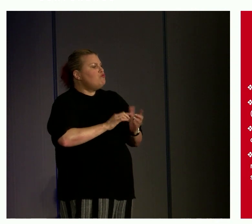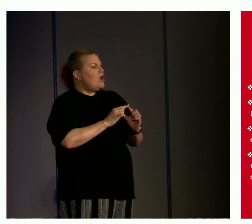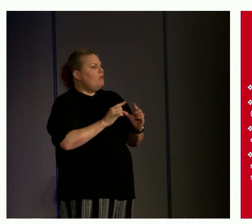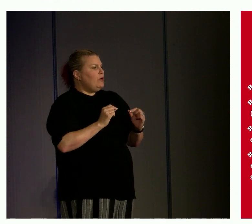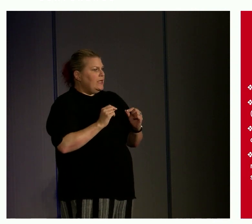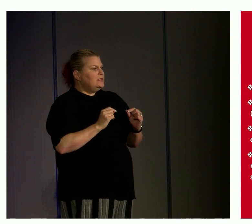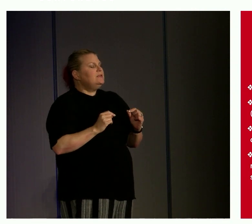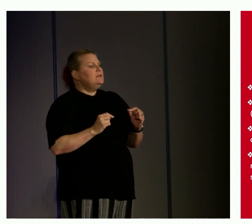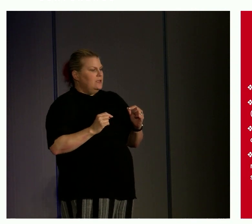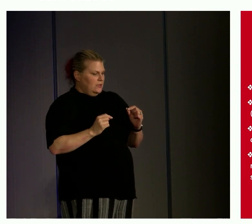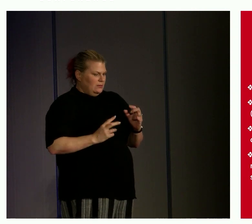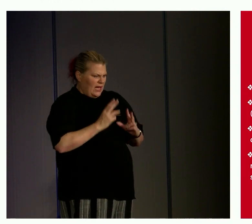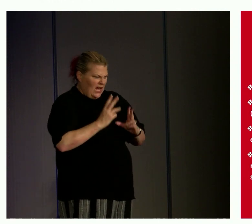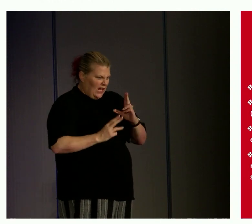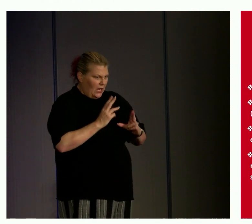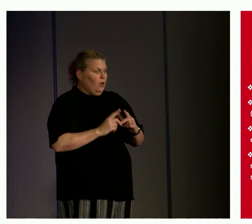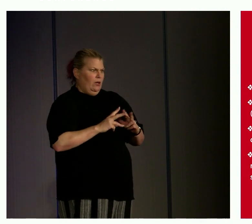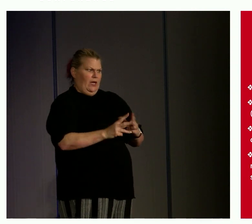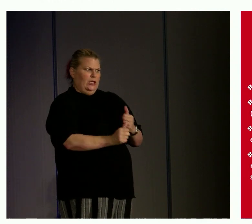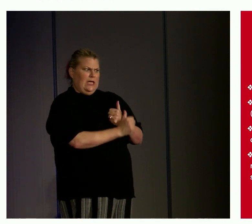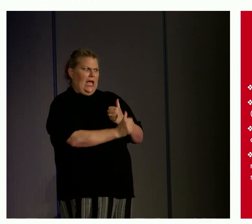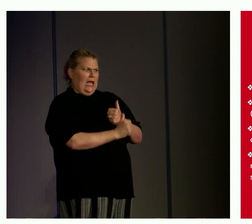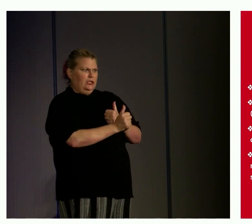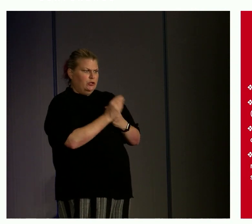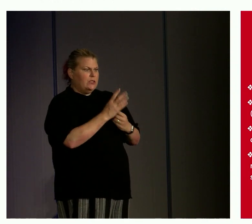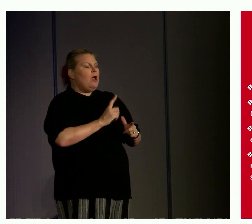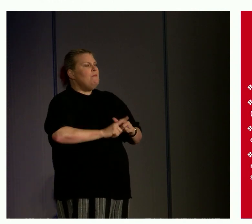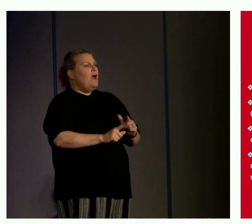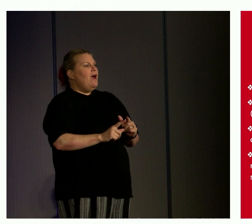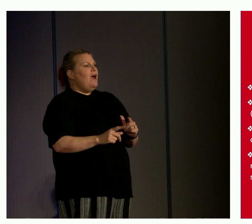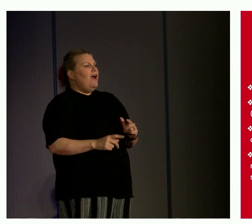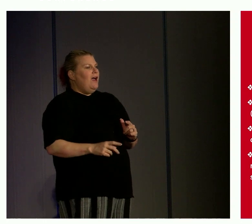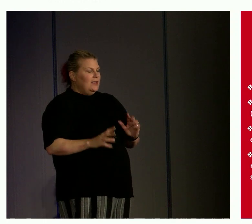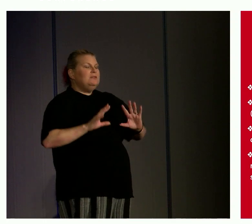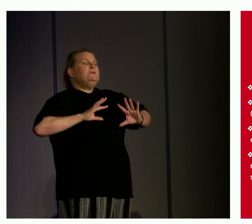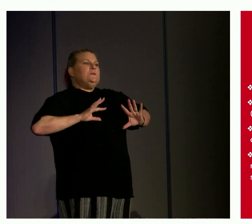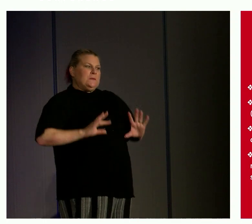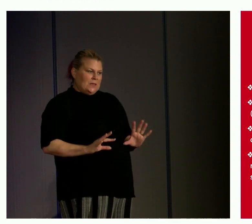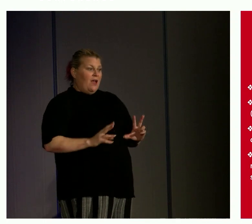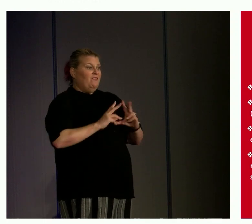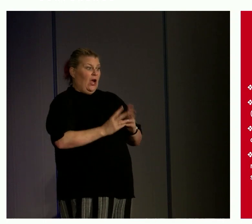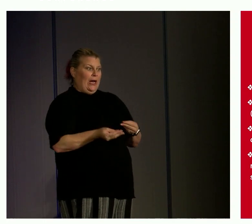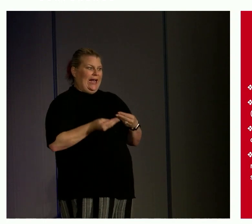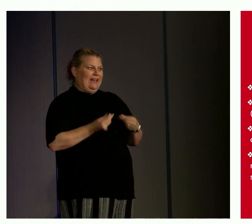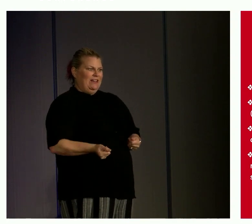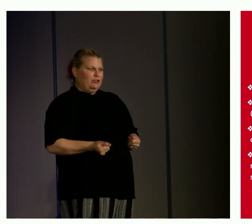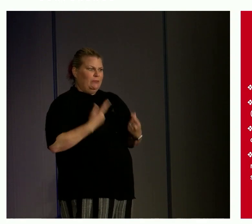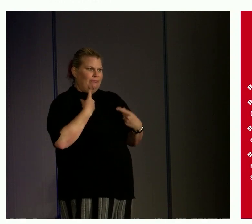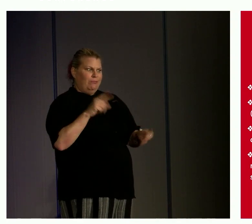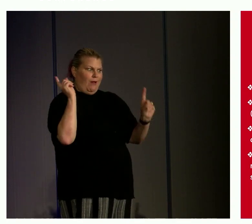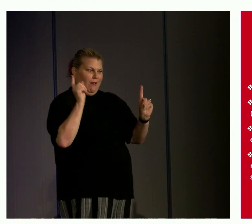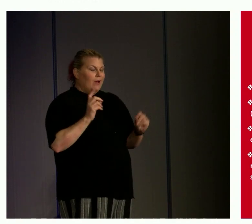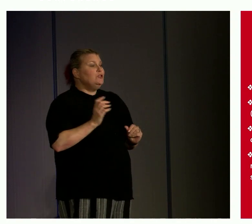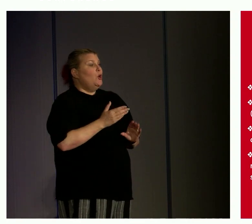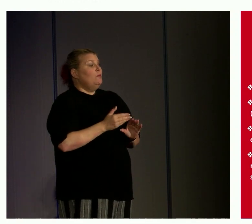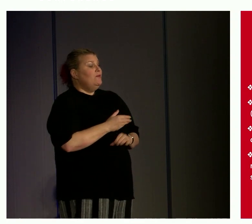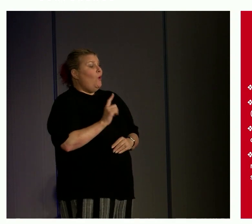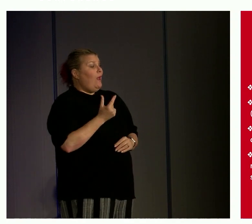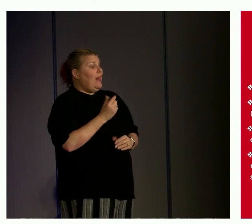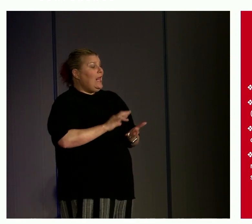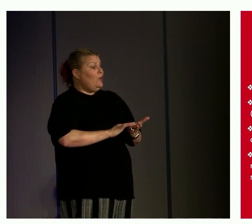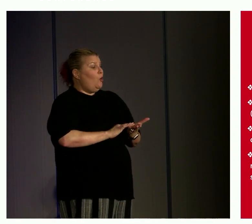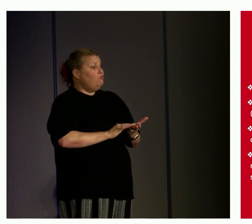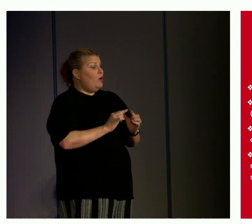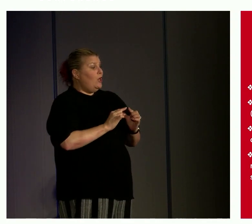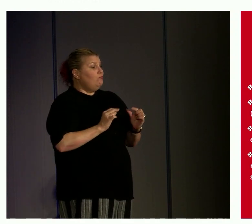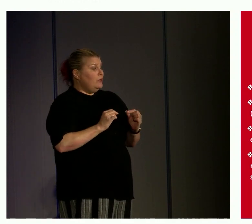studs and so on. So it was quite dangerous, but very efficient. So before the LEGO Braille Bricks existed, in fact,